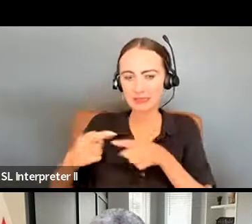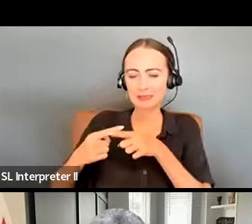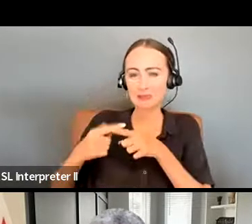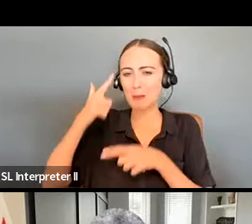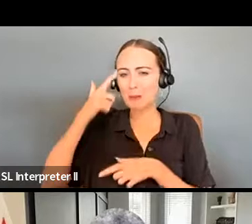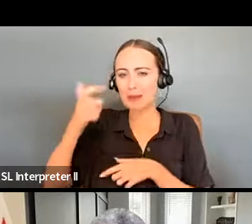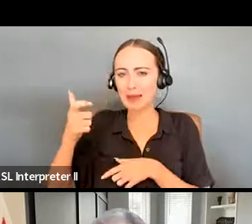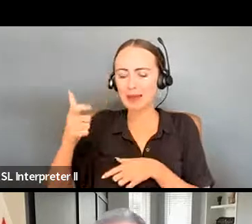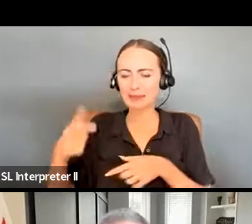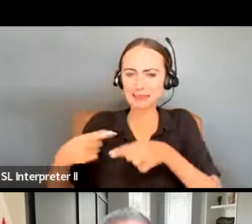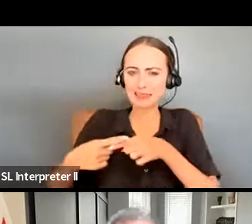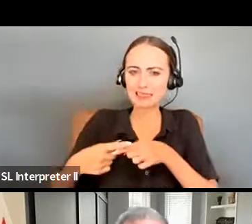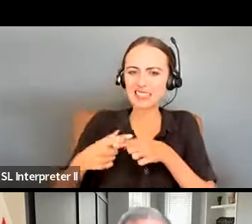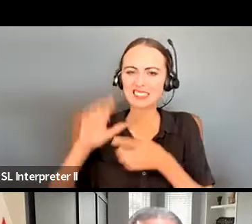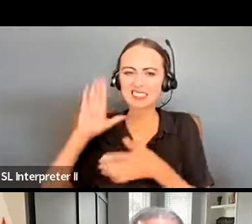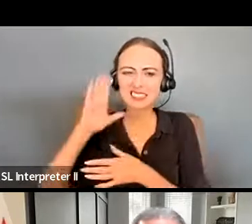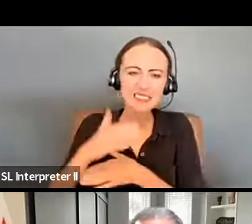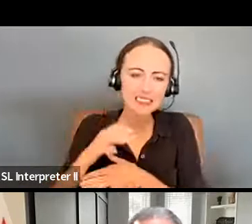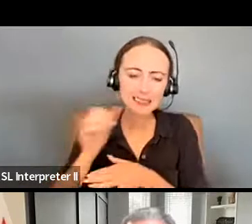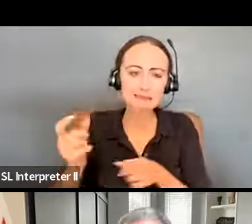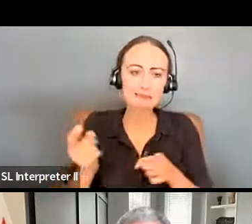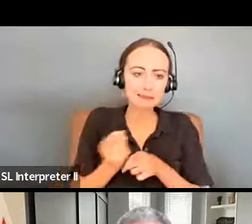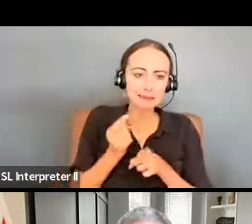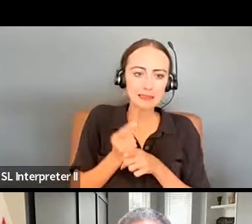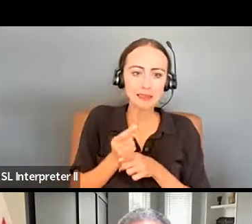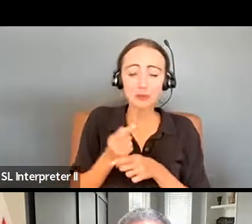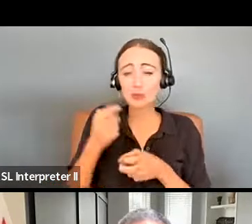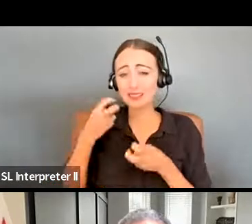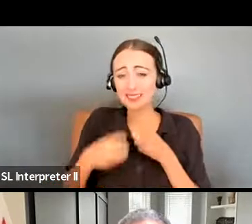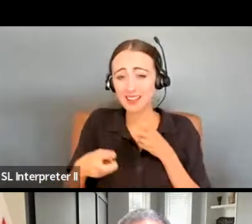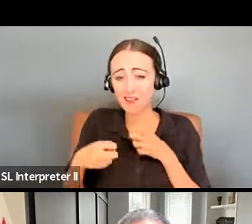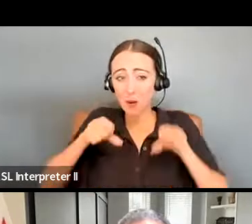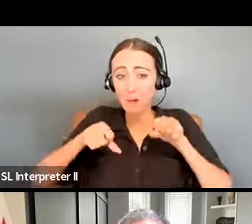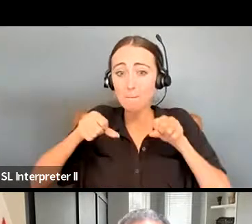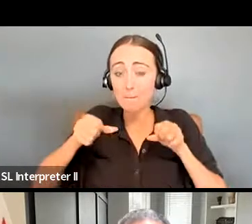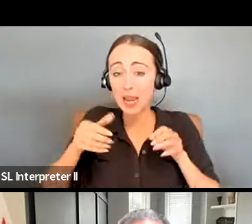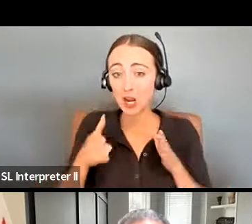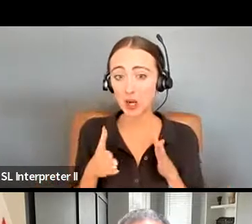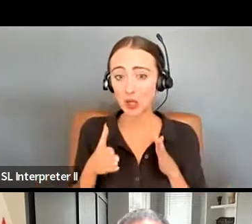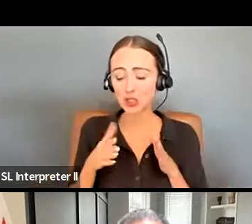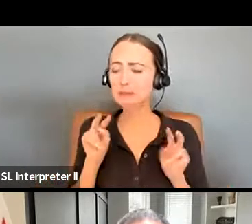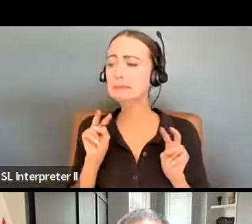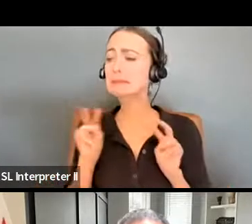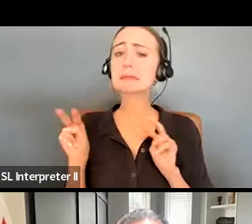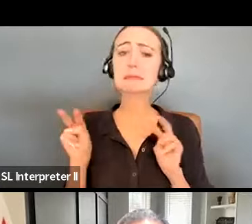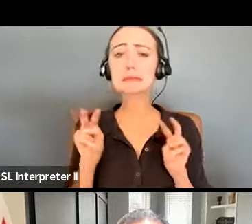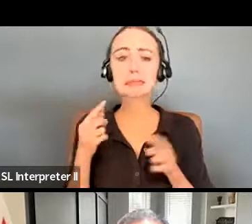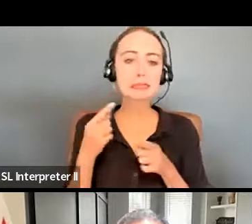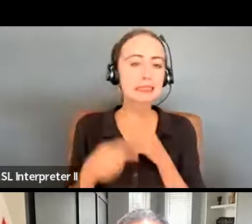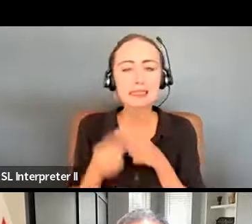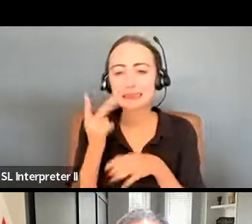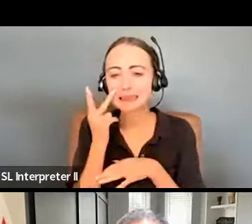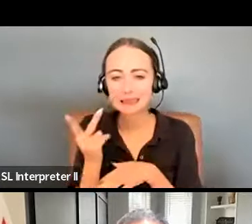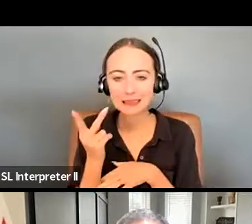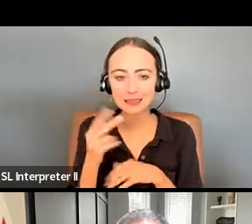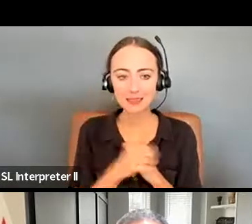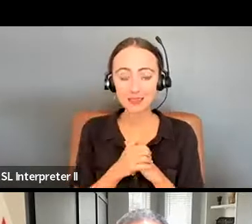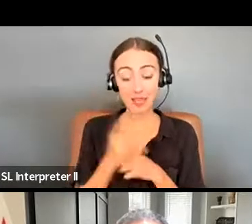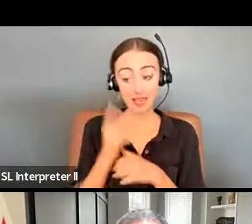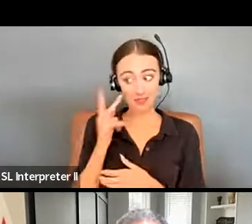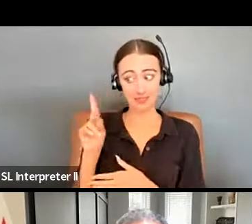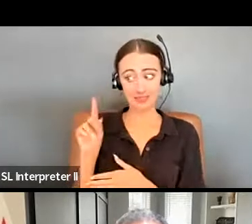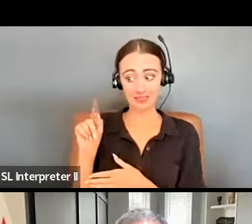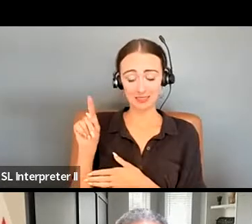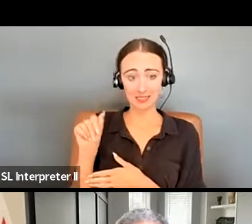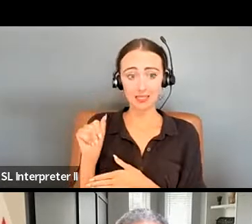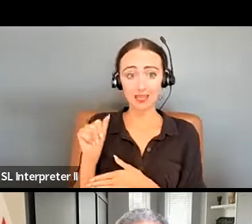and intersections that can make it hard for bikers to fully assess the danger. And I've seen the data on how and